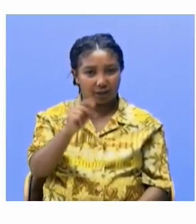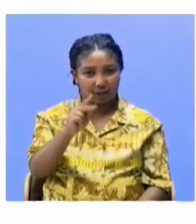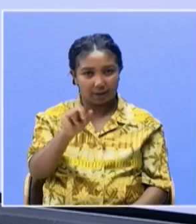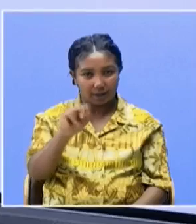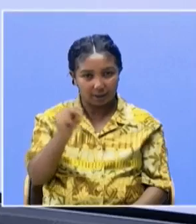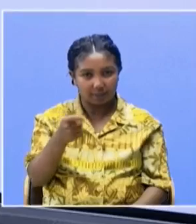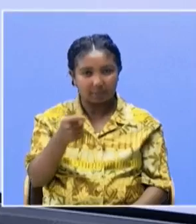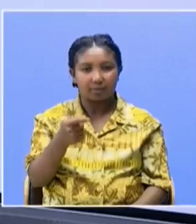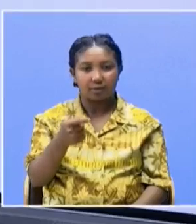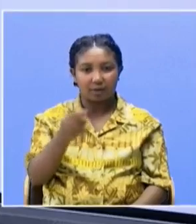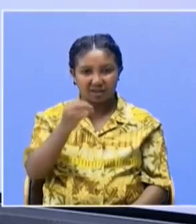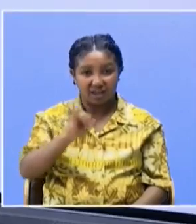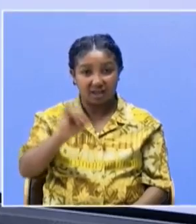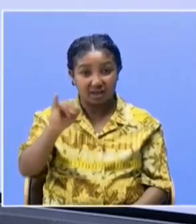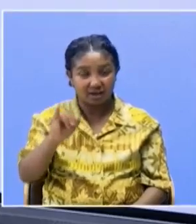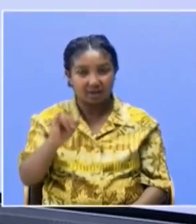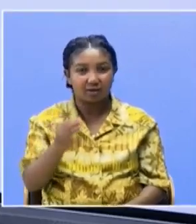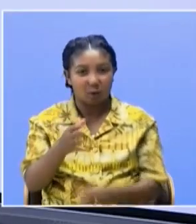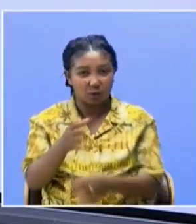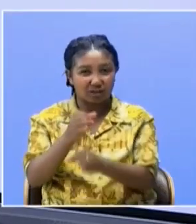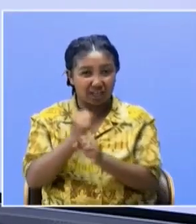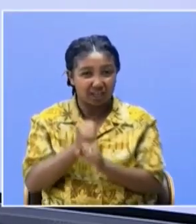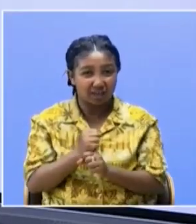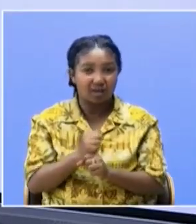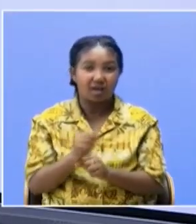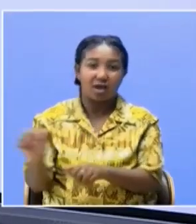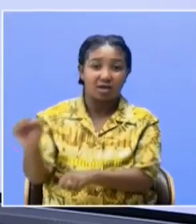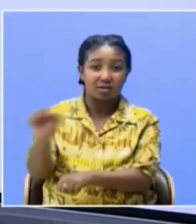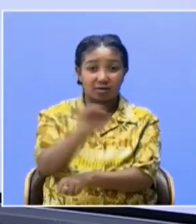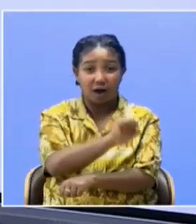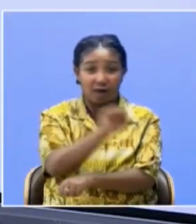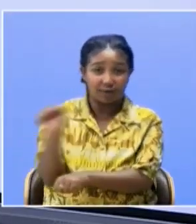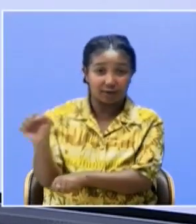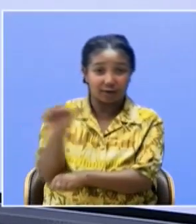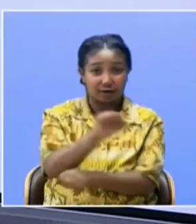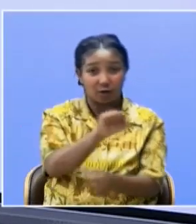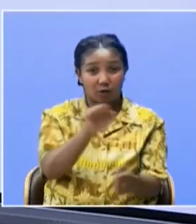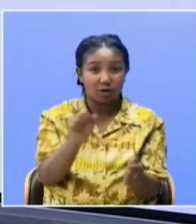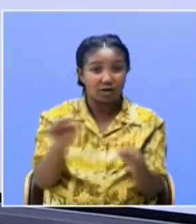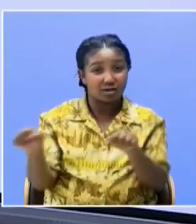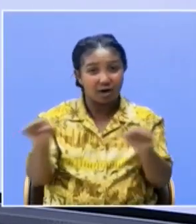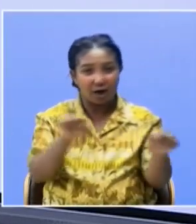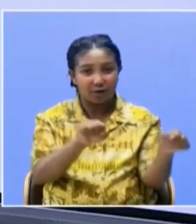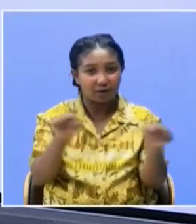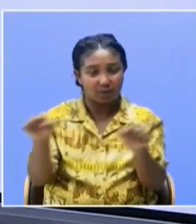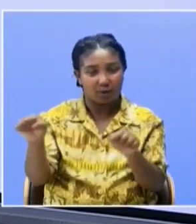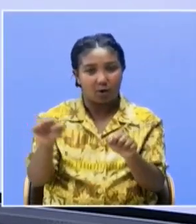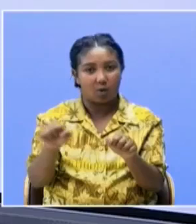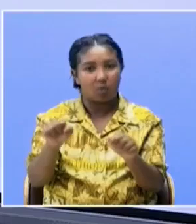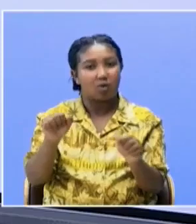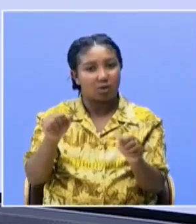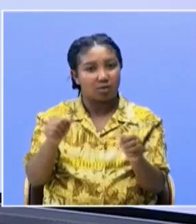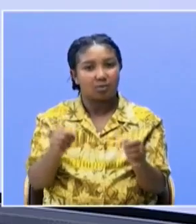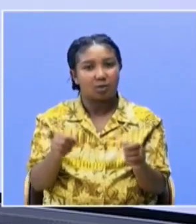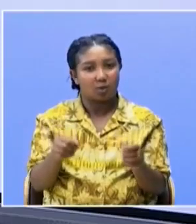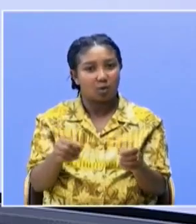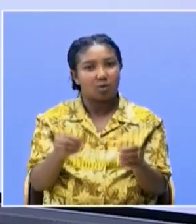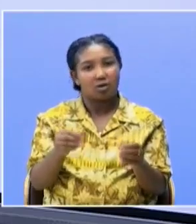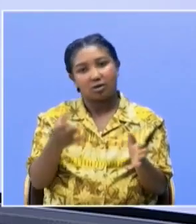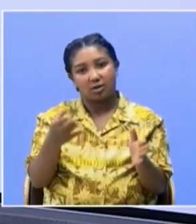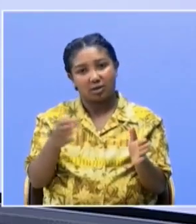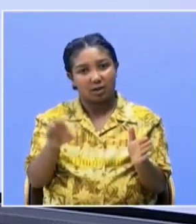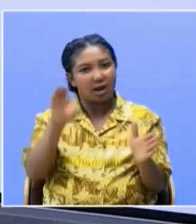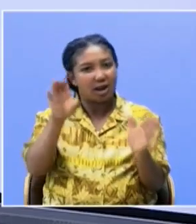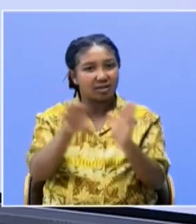Okay? He is taking a driving lesson. Now this sentence helps you to decide on which form of